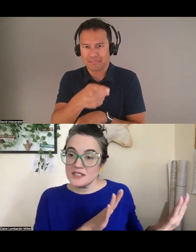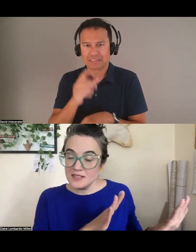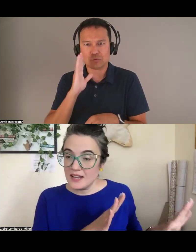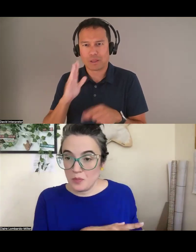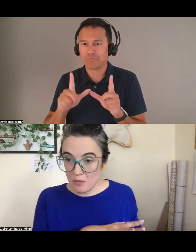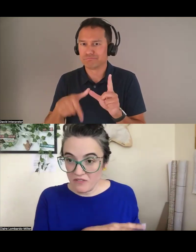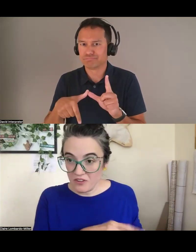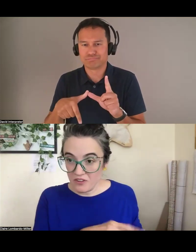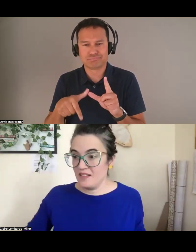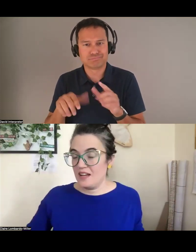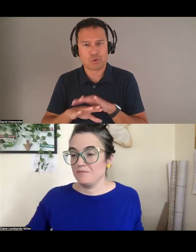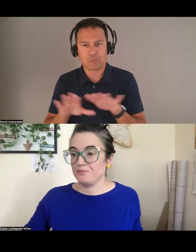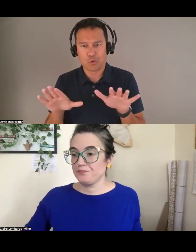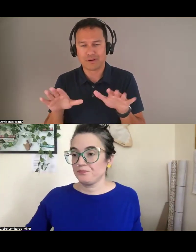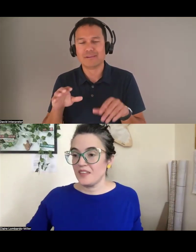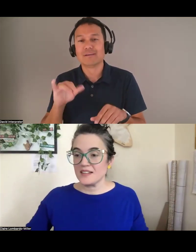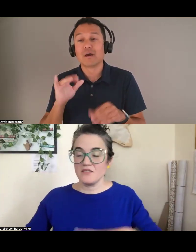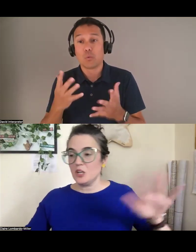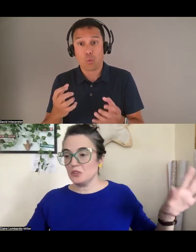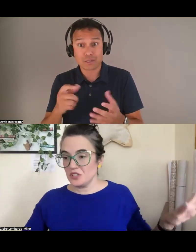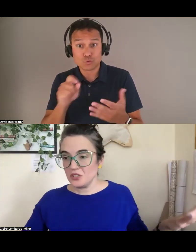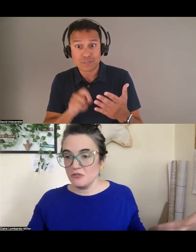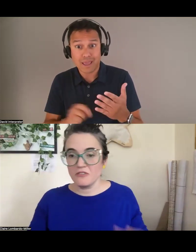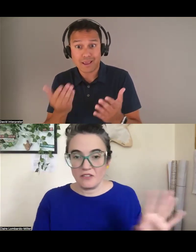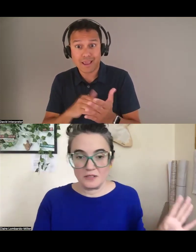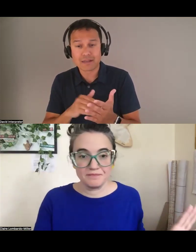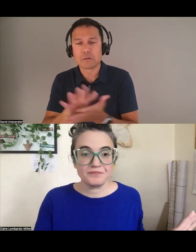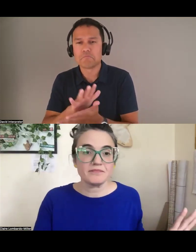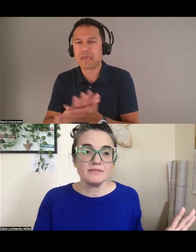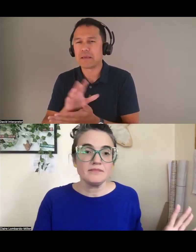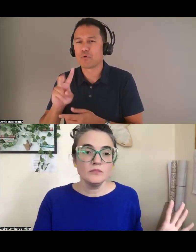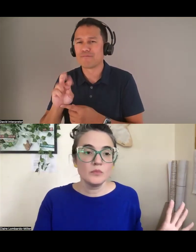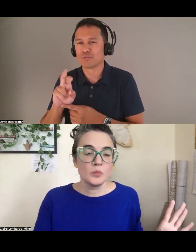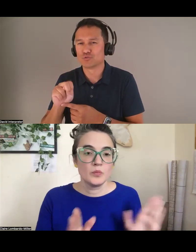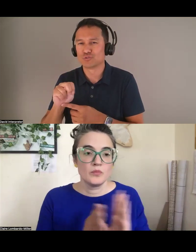just get the paper version online. That's available to you forever.